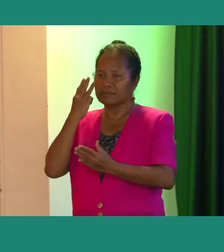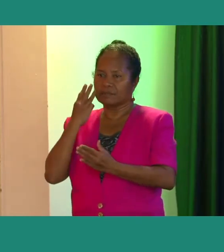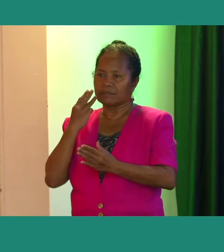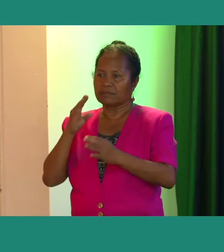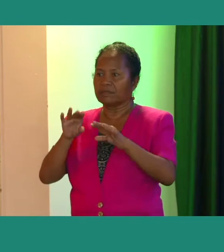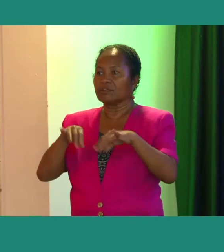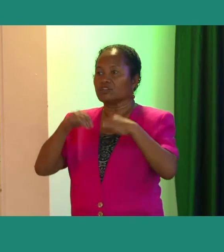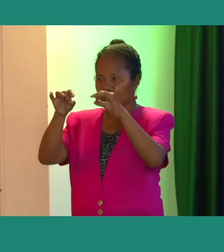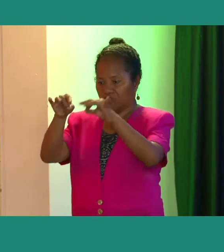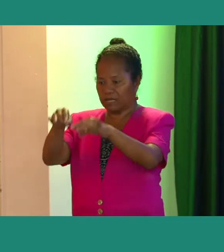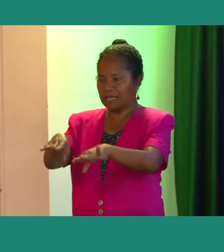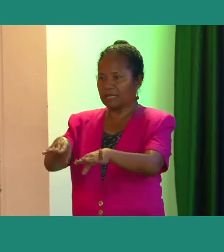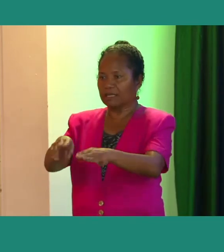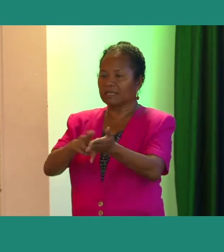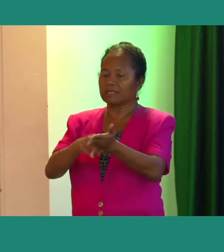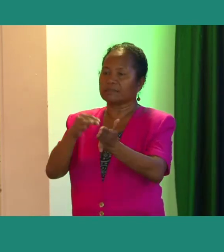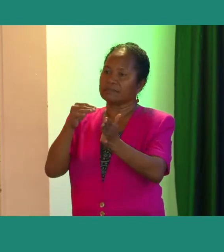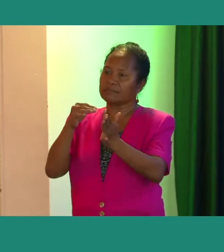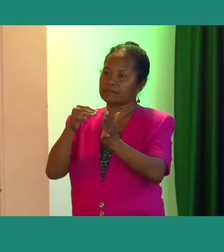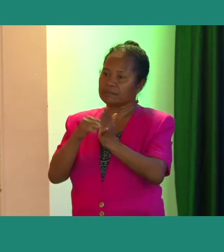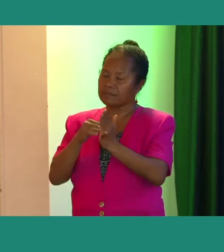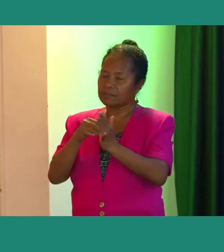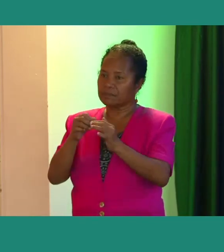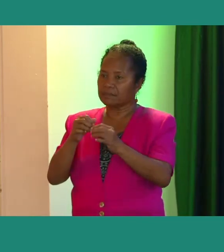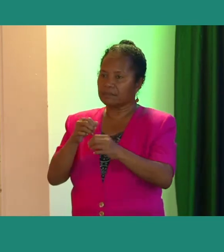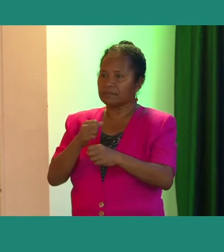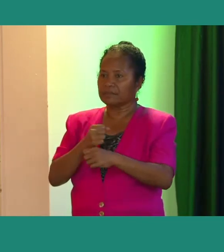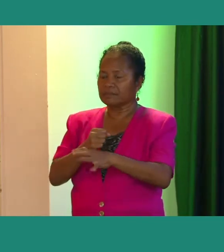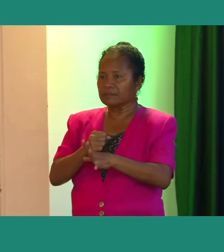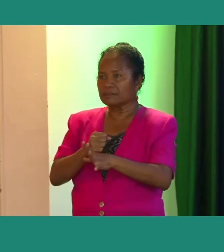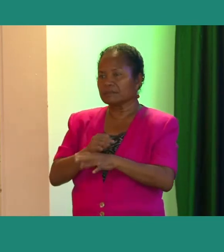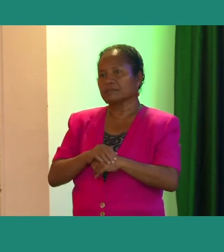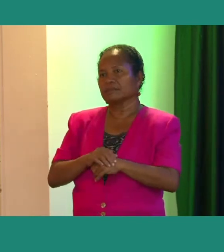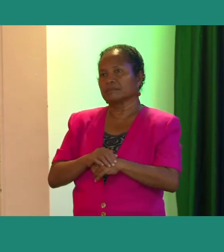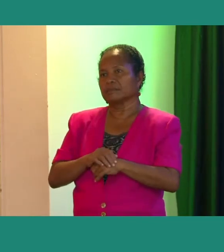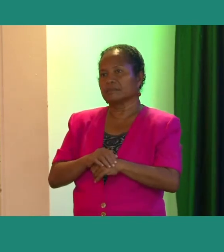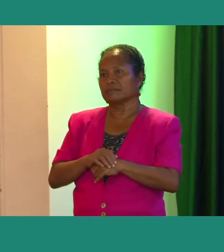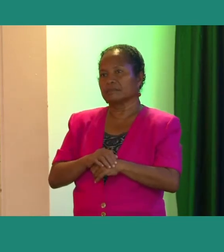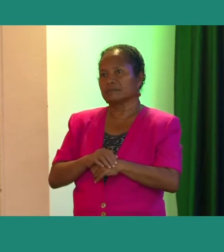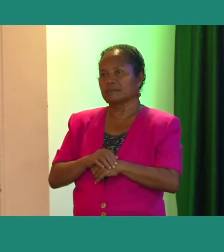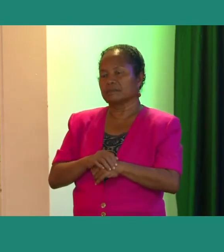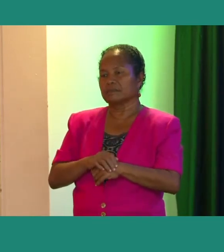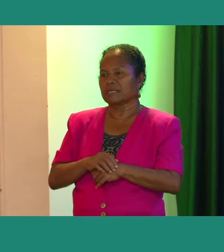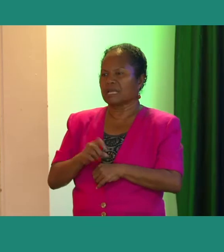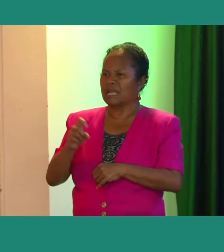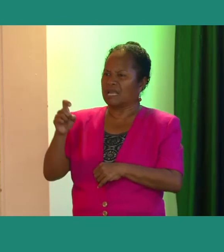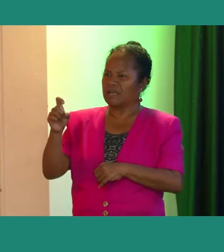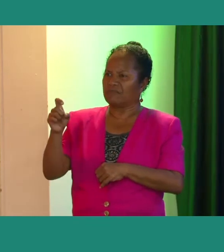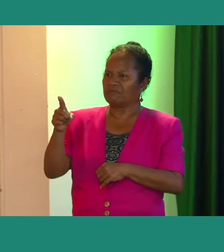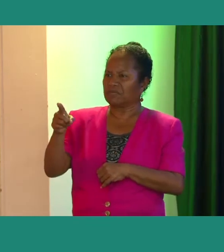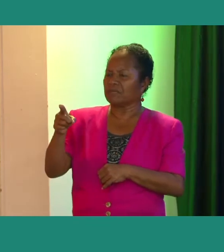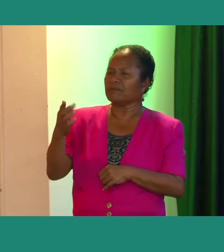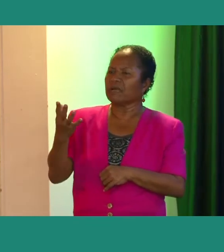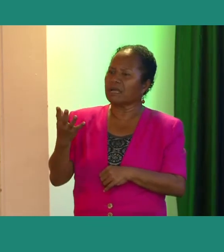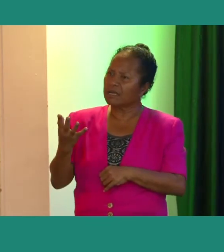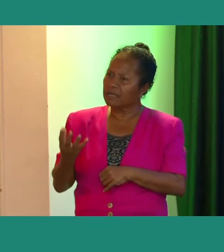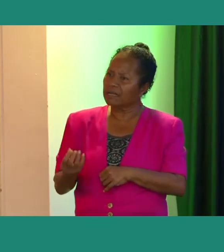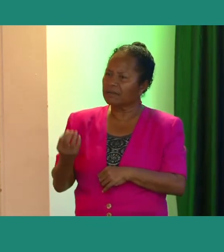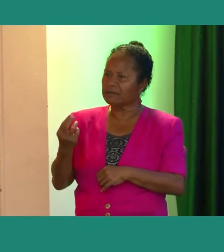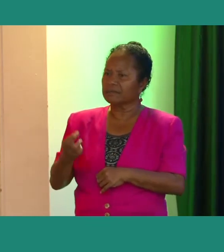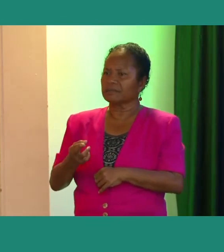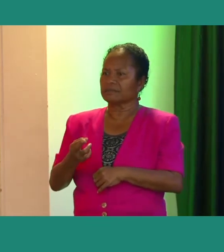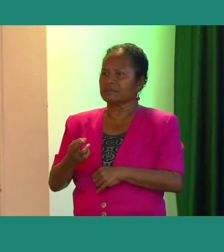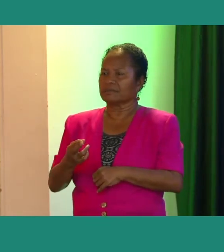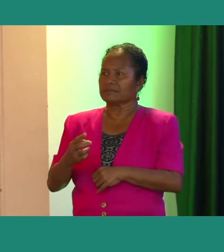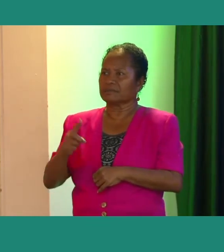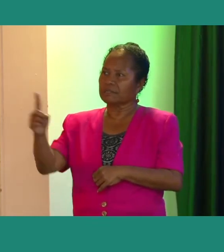and New Zealand governments. And what it found was that if you have internal responses